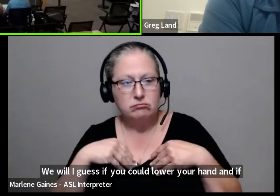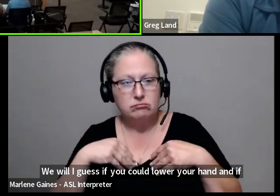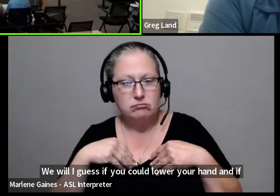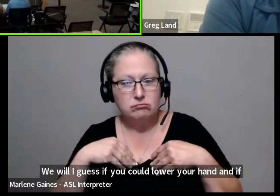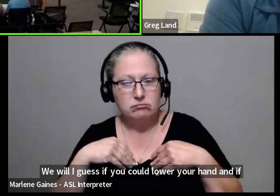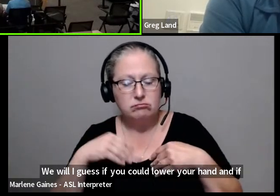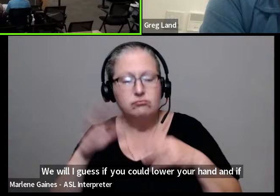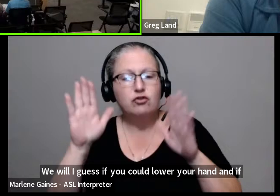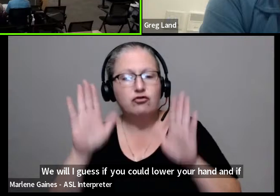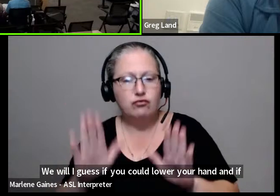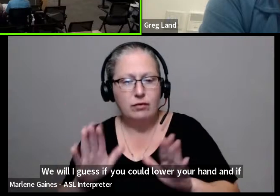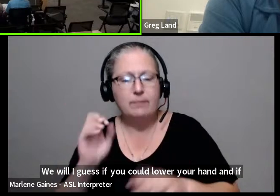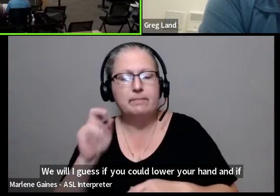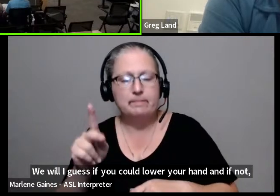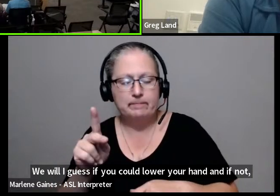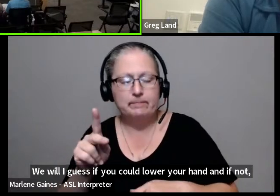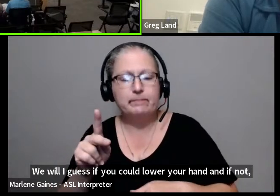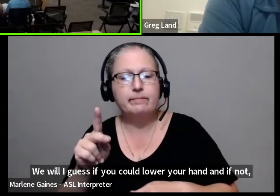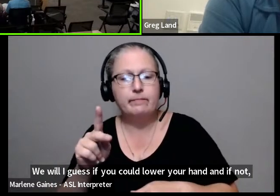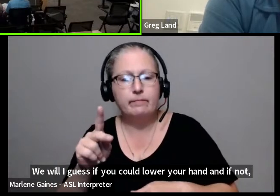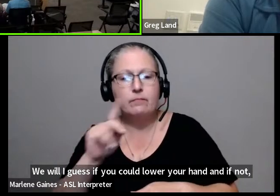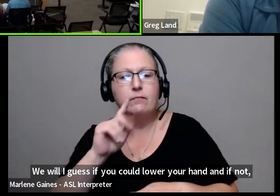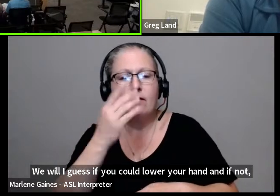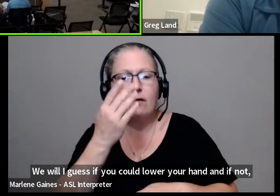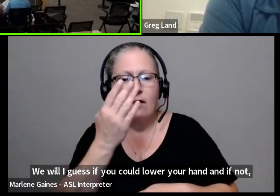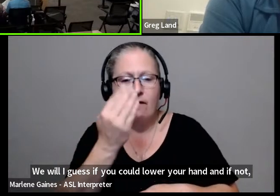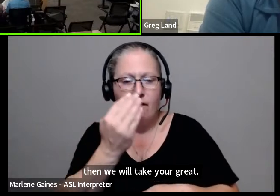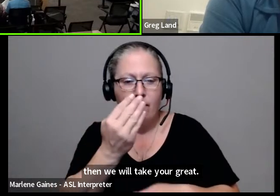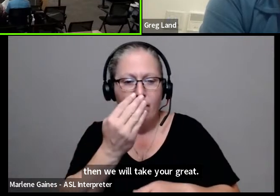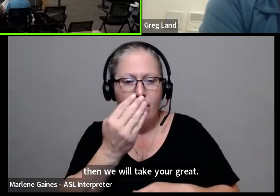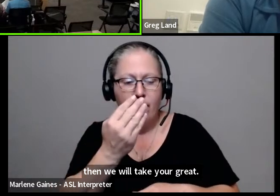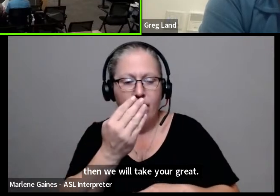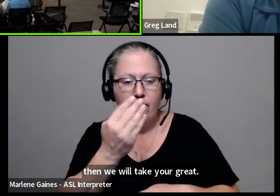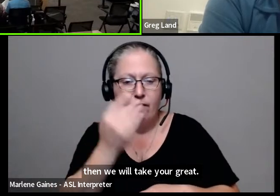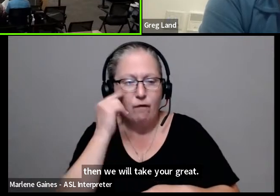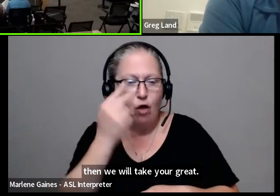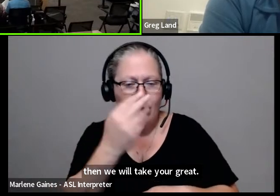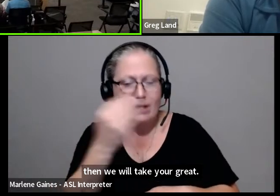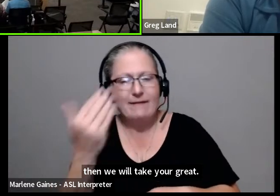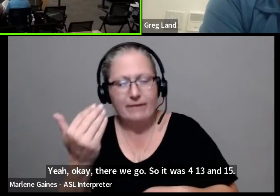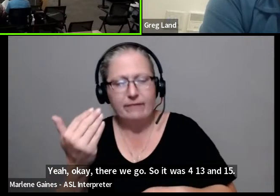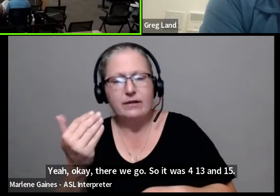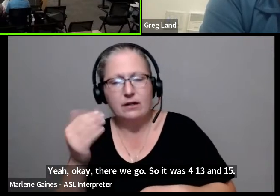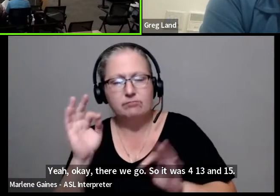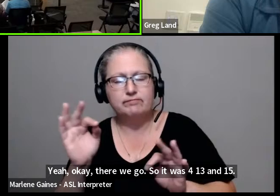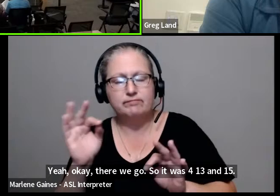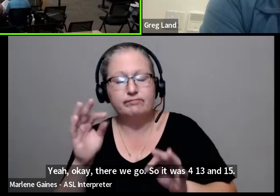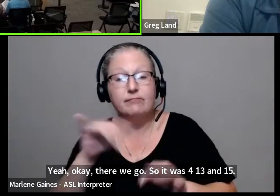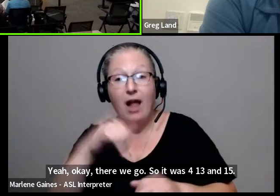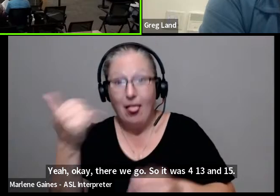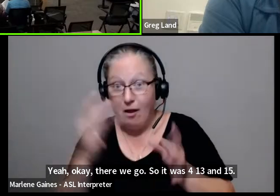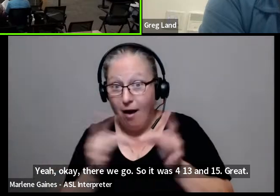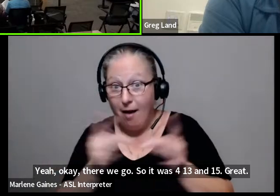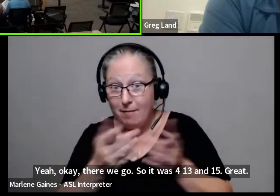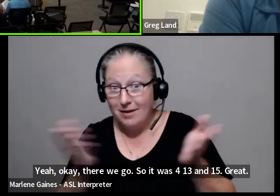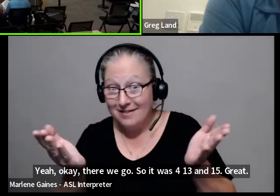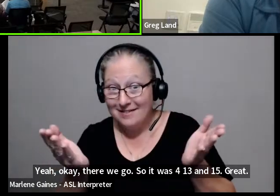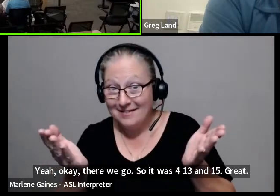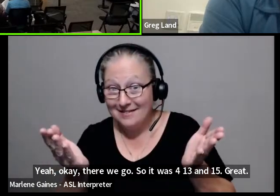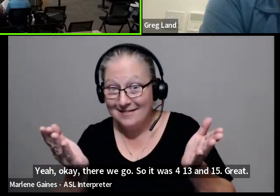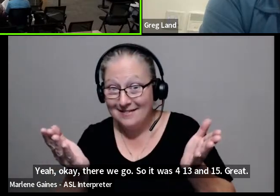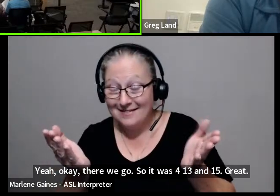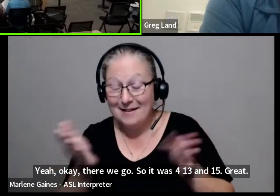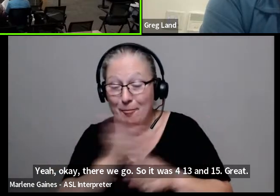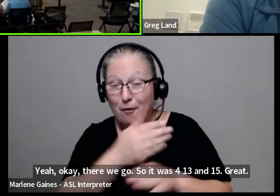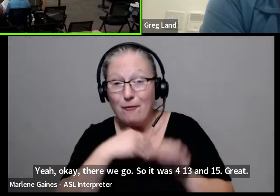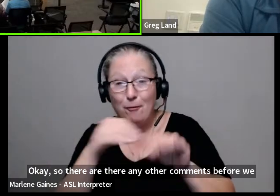yeah, okay, there we go. So it was for 13 and 15, great. Okay, so are there any other comments before we